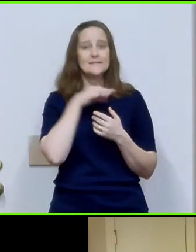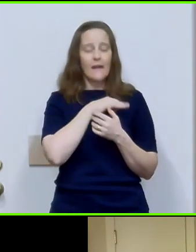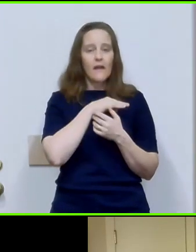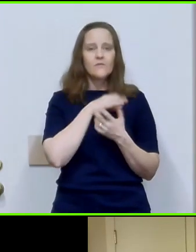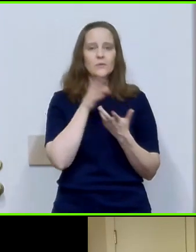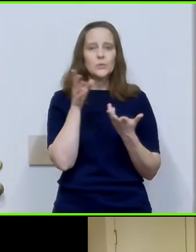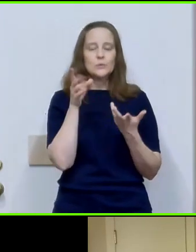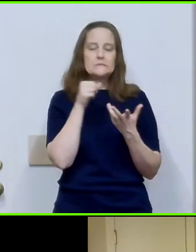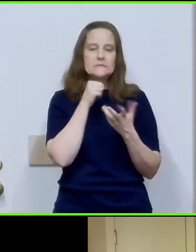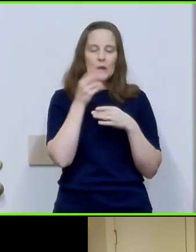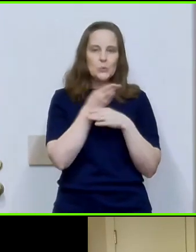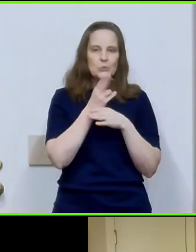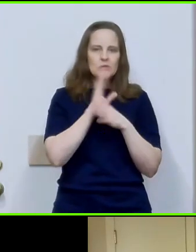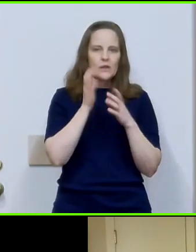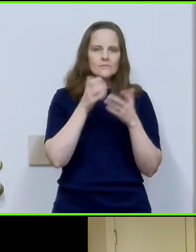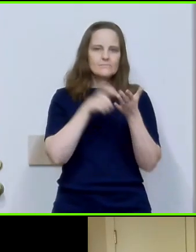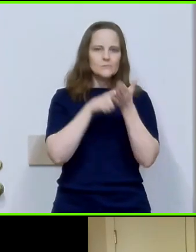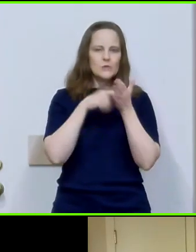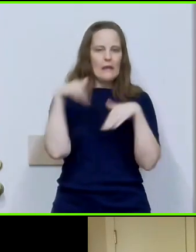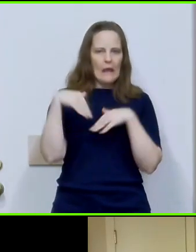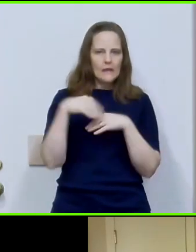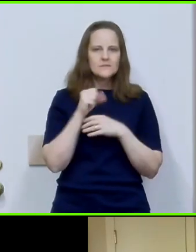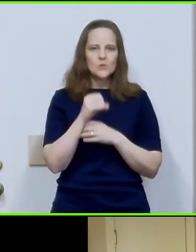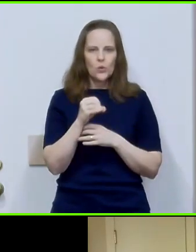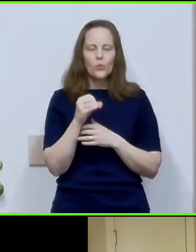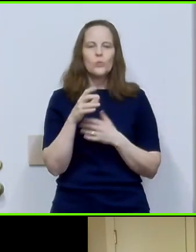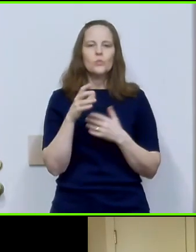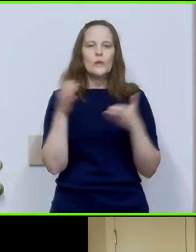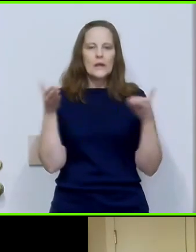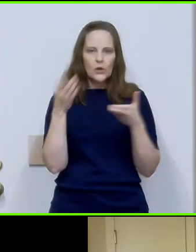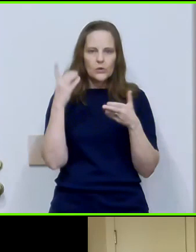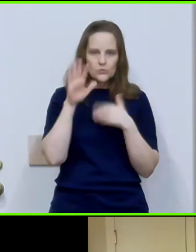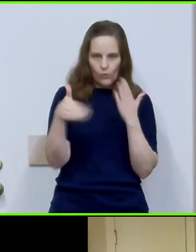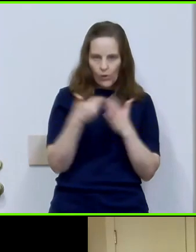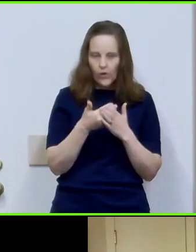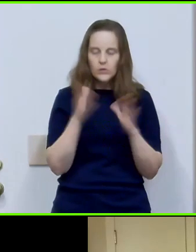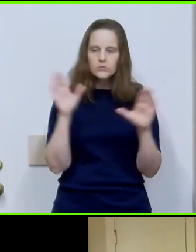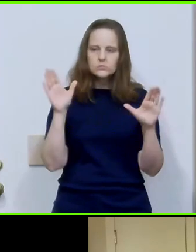aren't quite used to our requirements yet. So I encourage us all to help